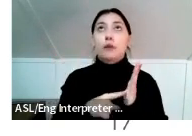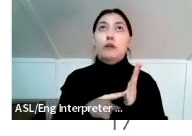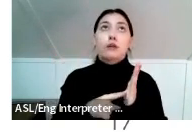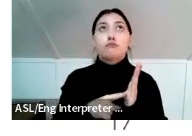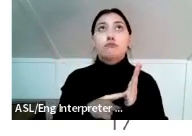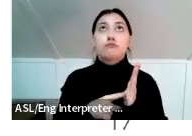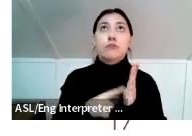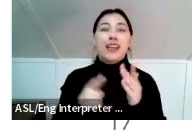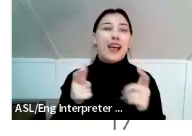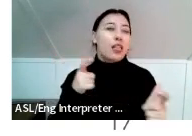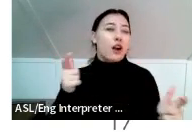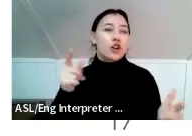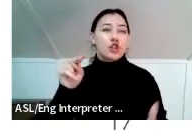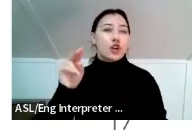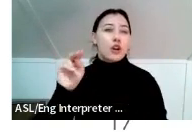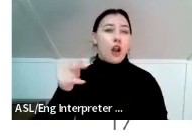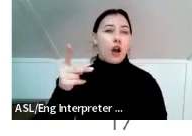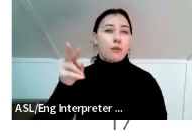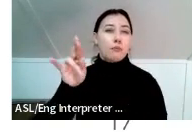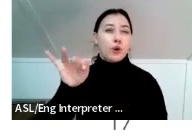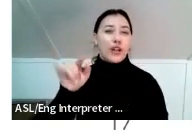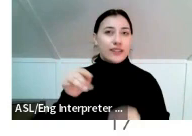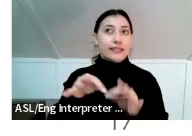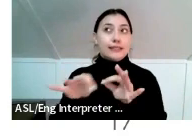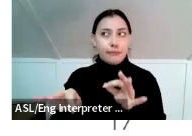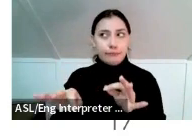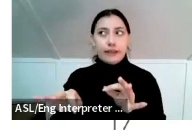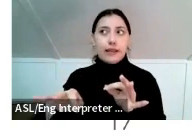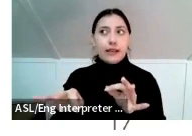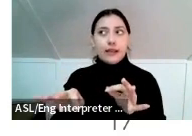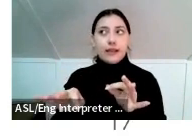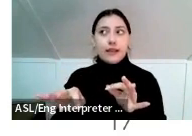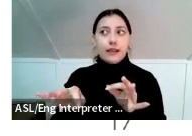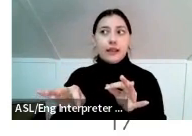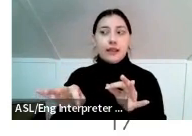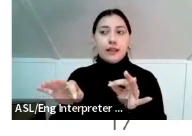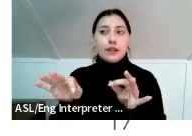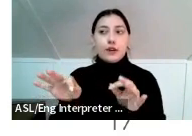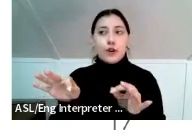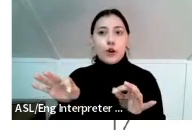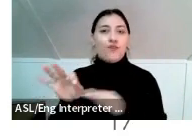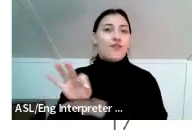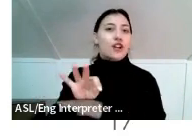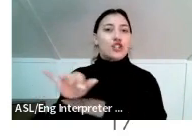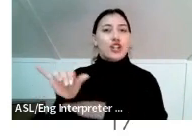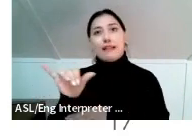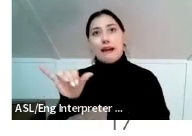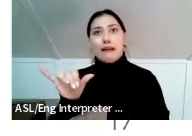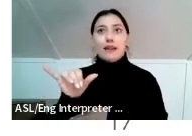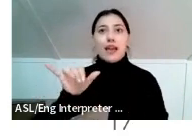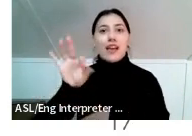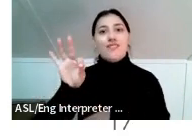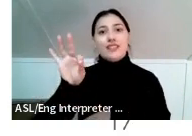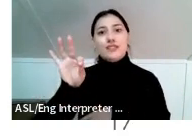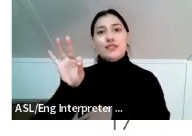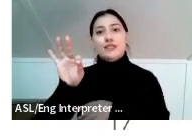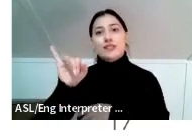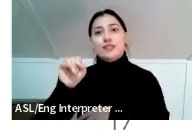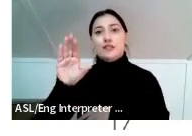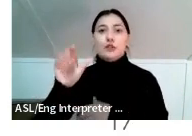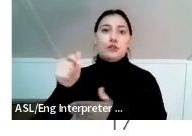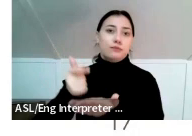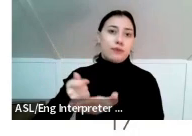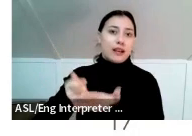the larger nonprofit simply acting as its fiscal sponsor and extending that umbrella of their tax-exempt